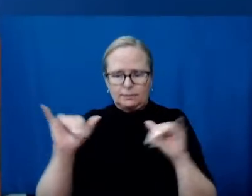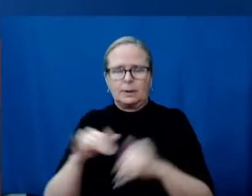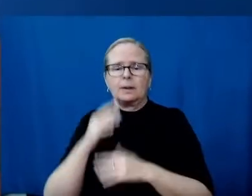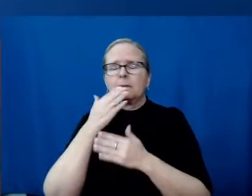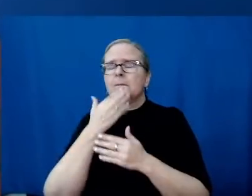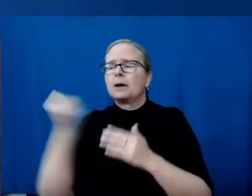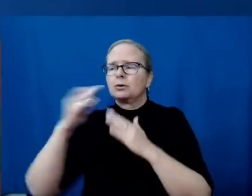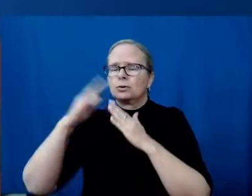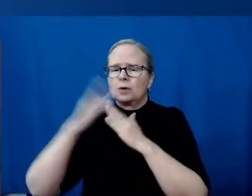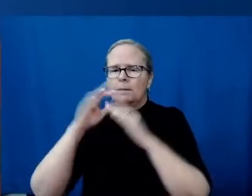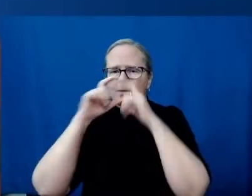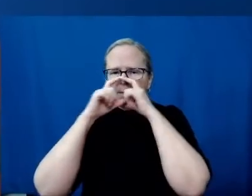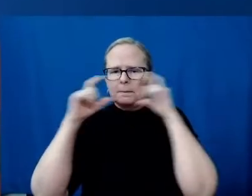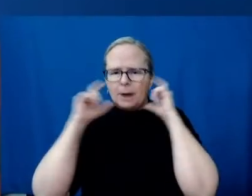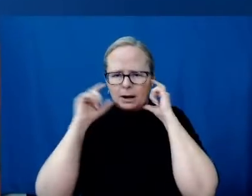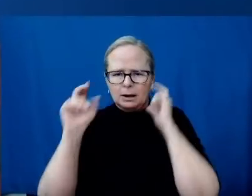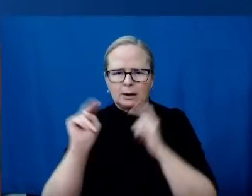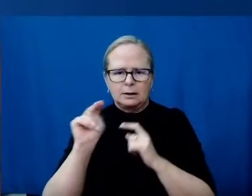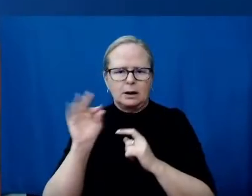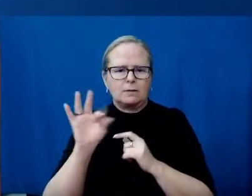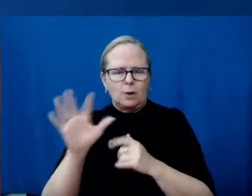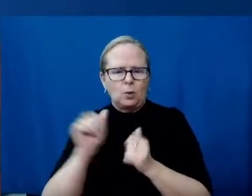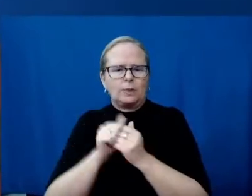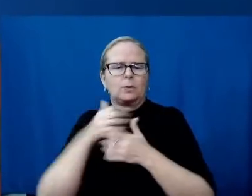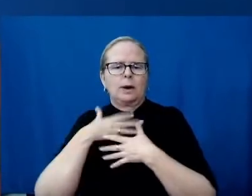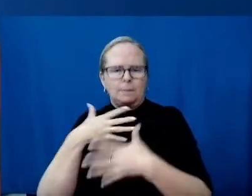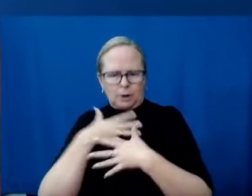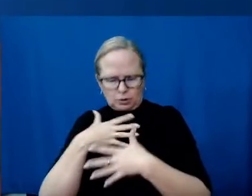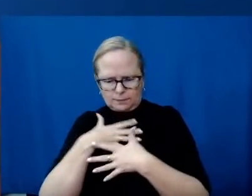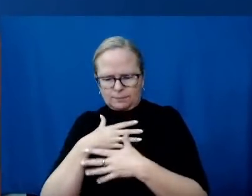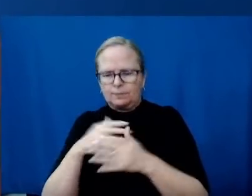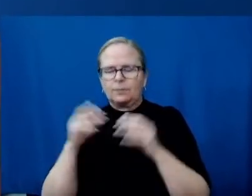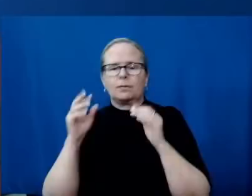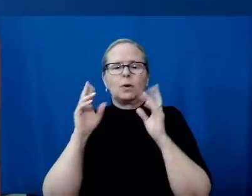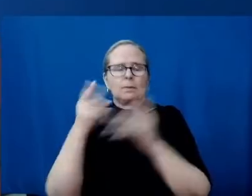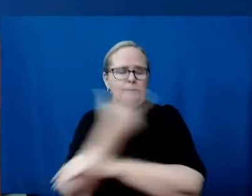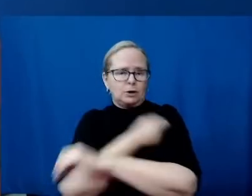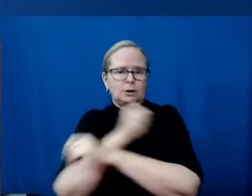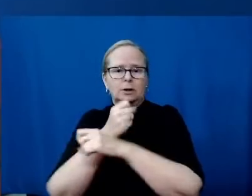best mask or respirator with the securest fit you have access to,